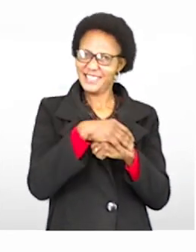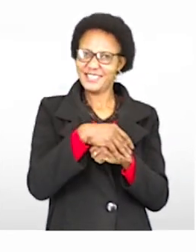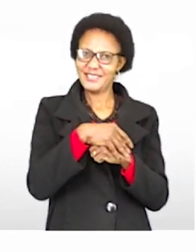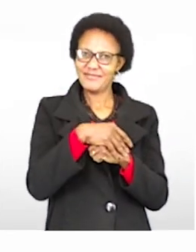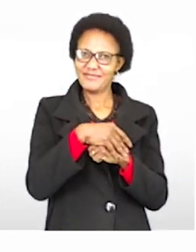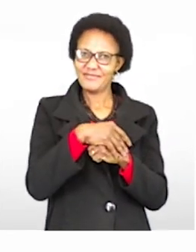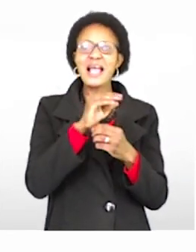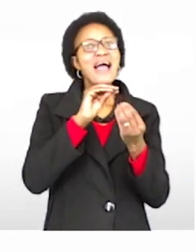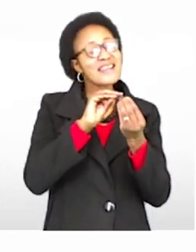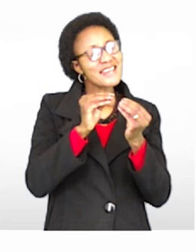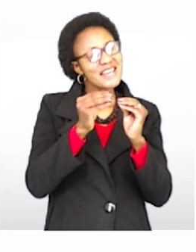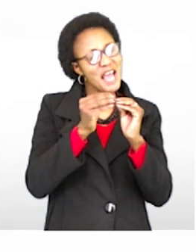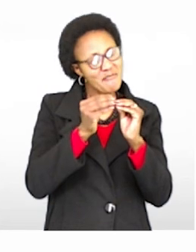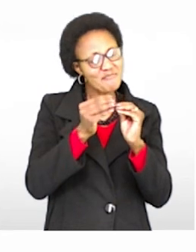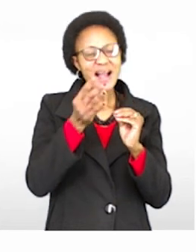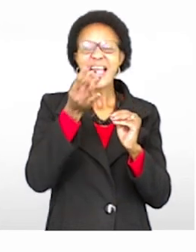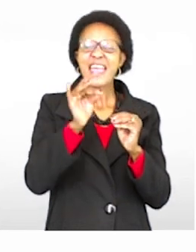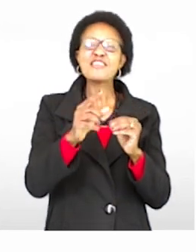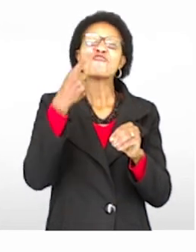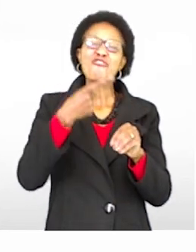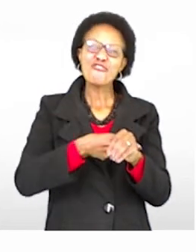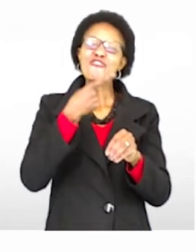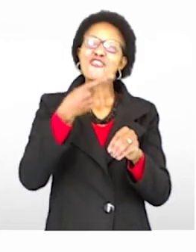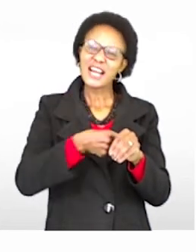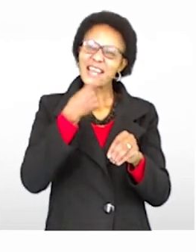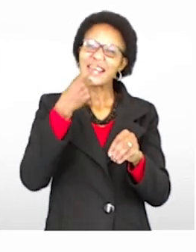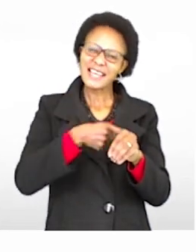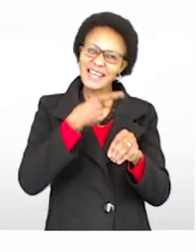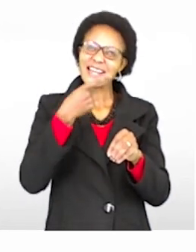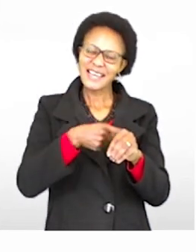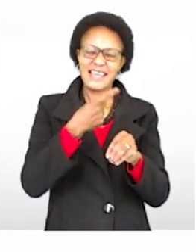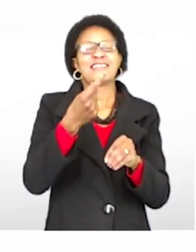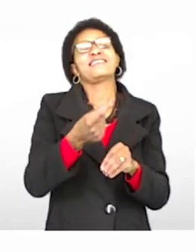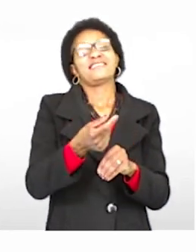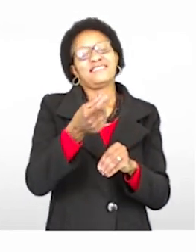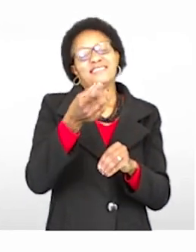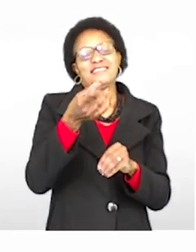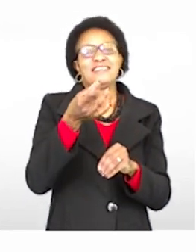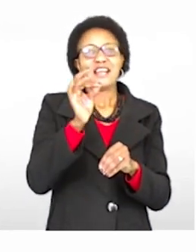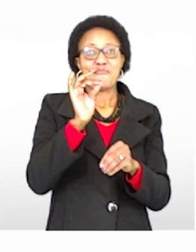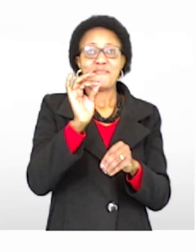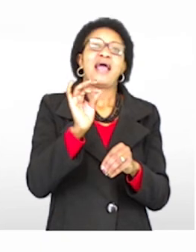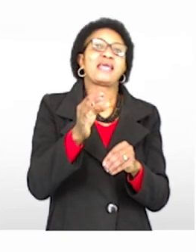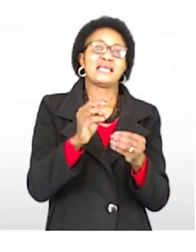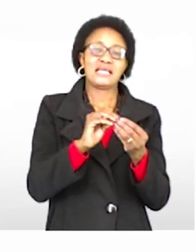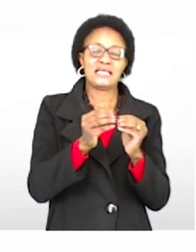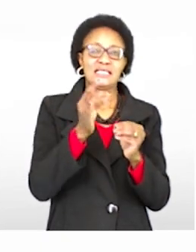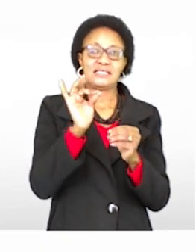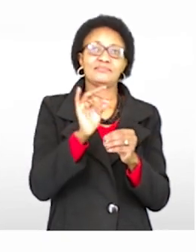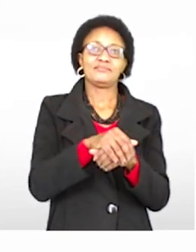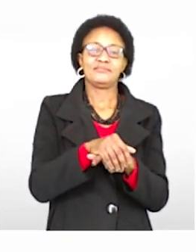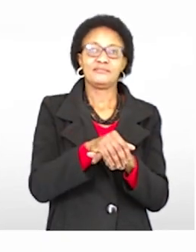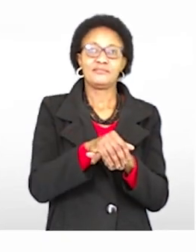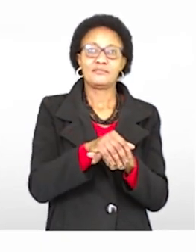number 8 keeps on coming back. And I hope that you remember how to draw the number 8. But we also need